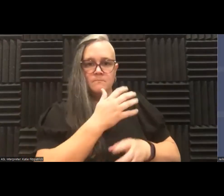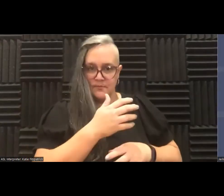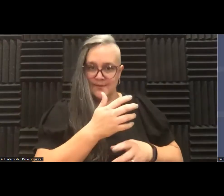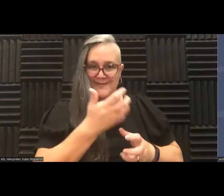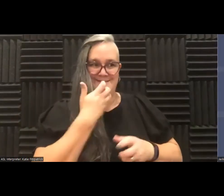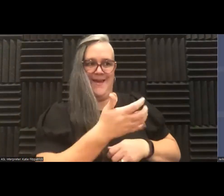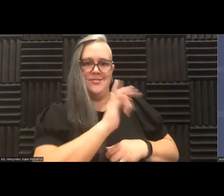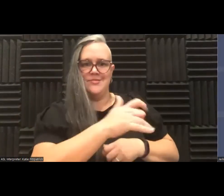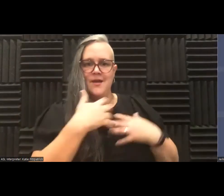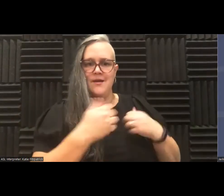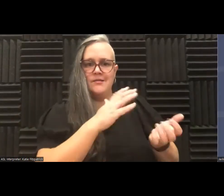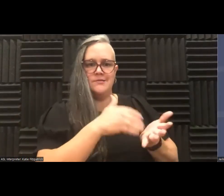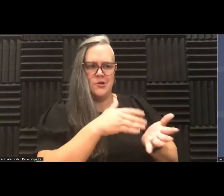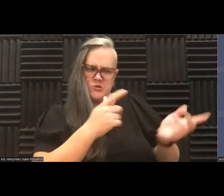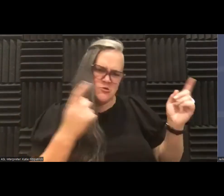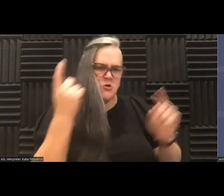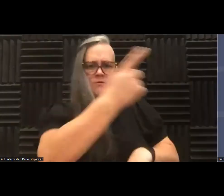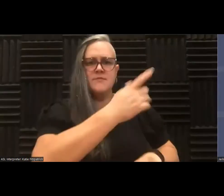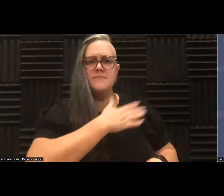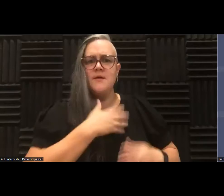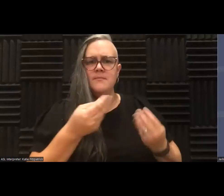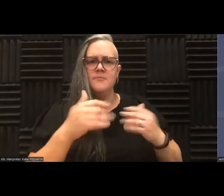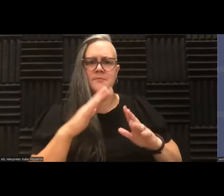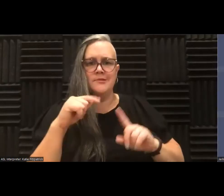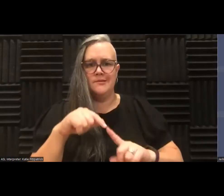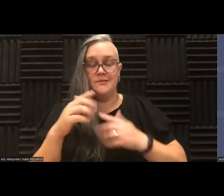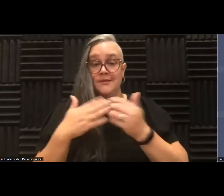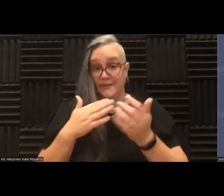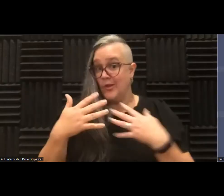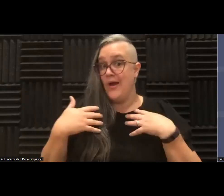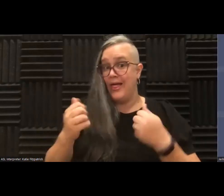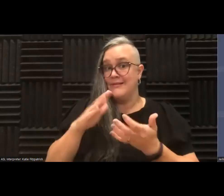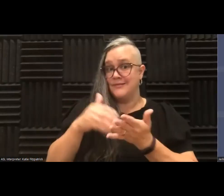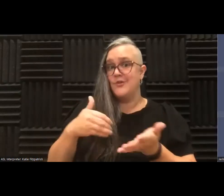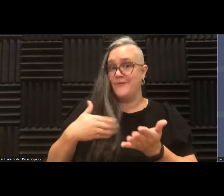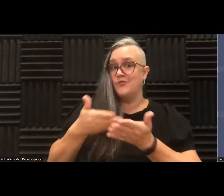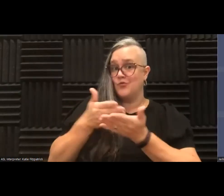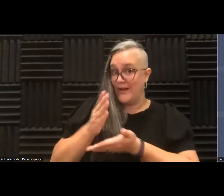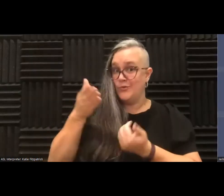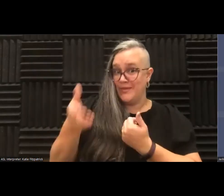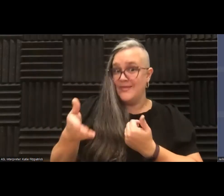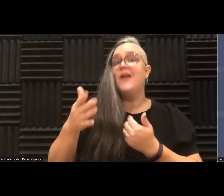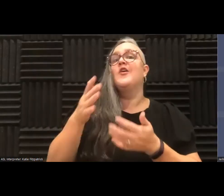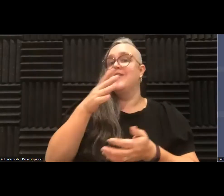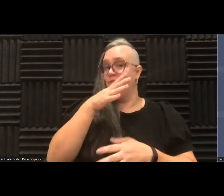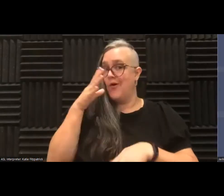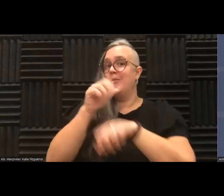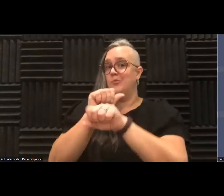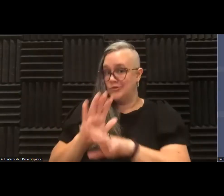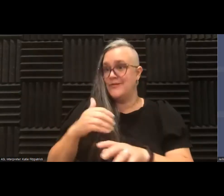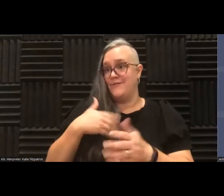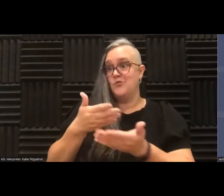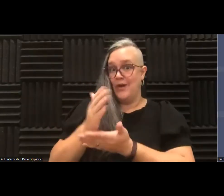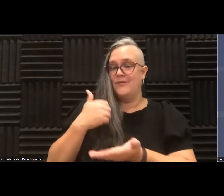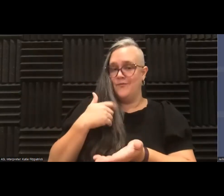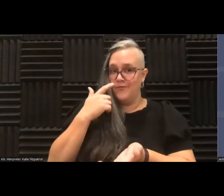center to get off their property, even though the health center actually had a right to be there and the farm workers had a right to receive healthcare.